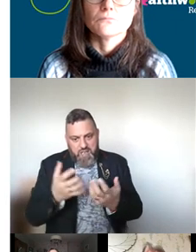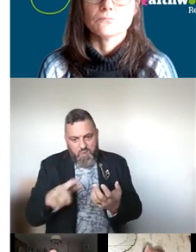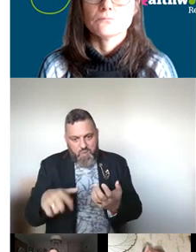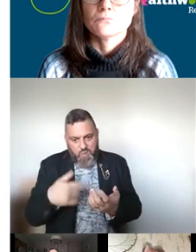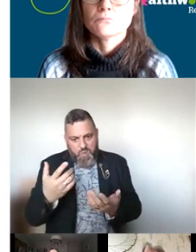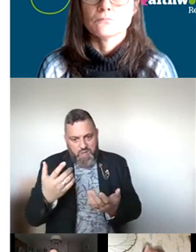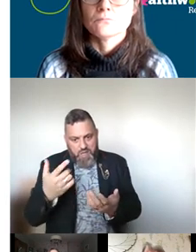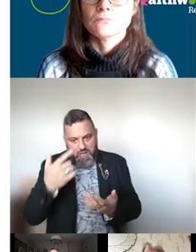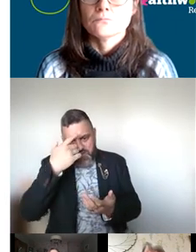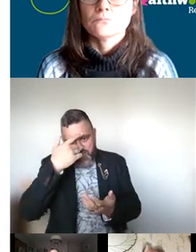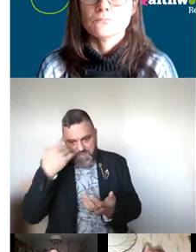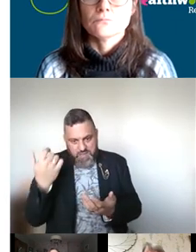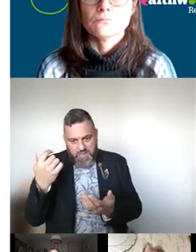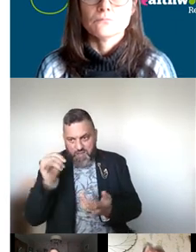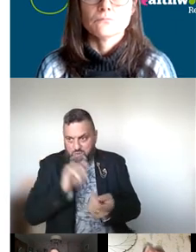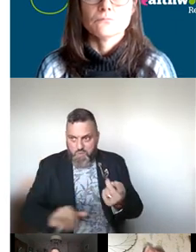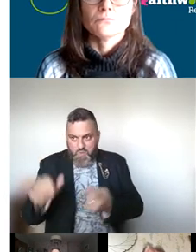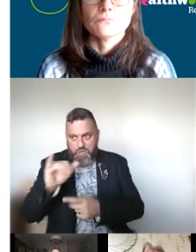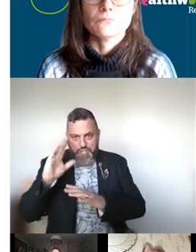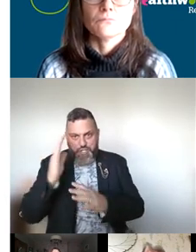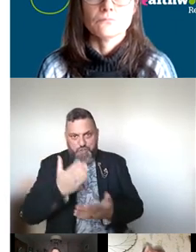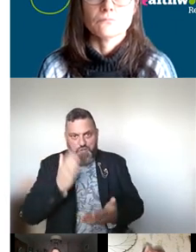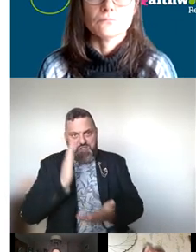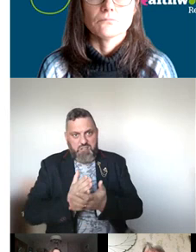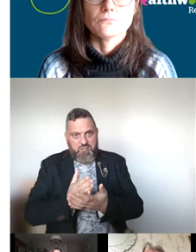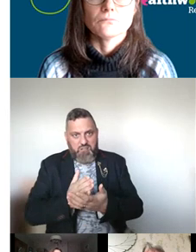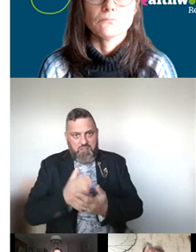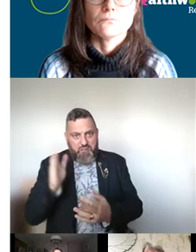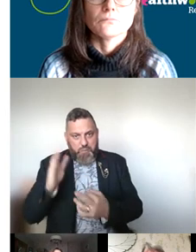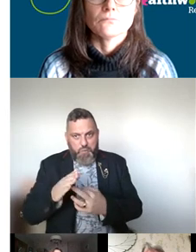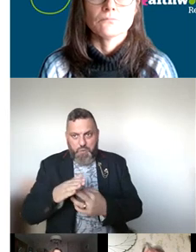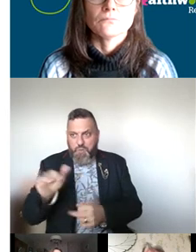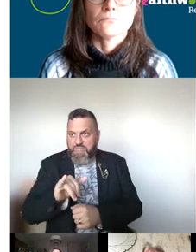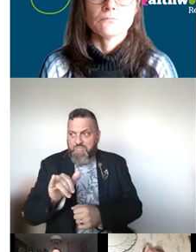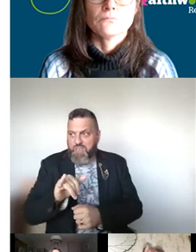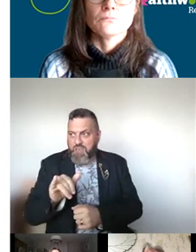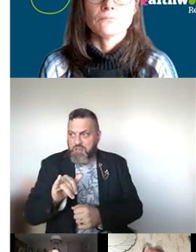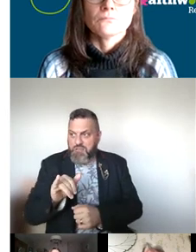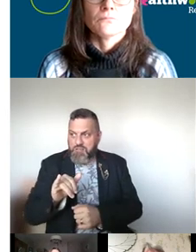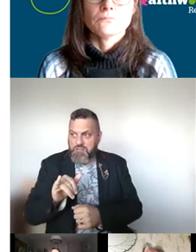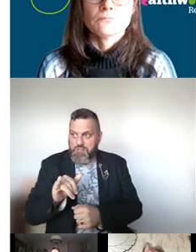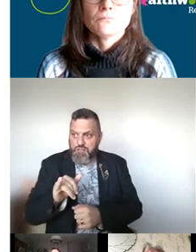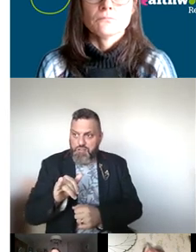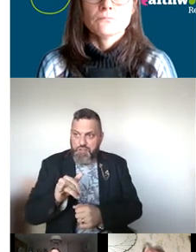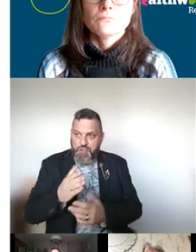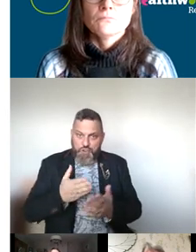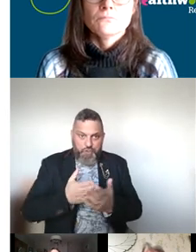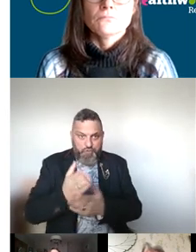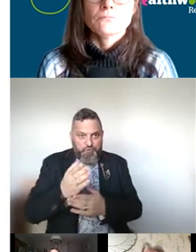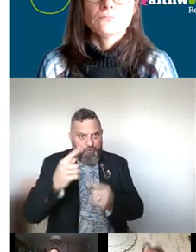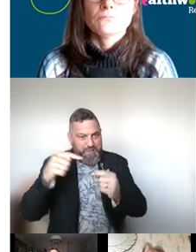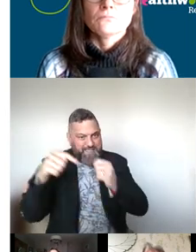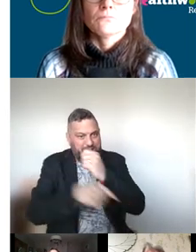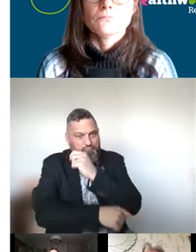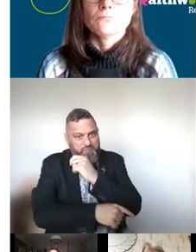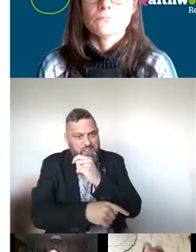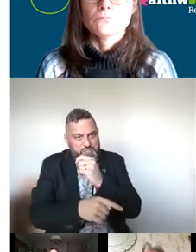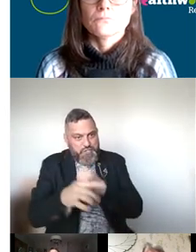the services that are important. And we can think about whether it is driven through deprivation, or whether we think